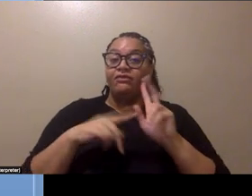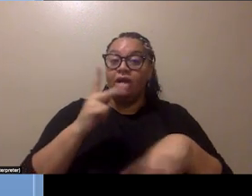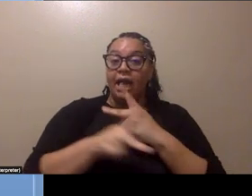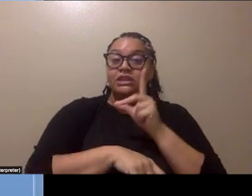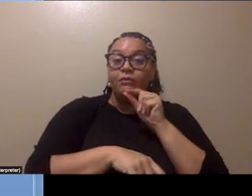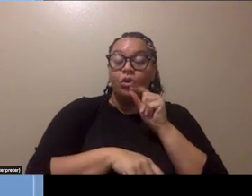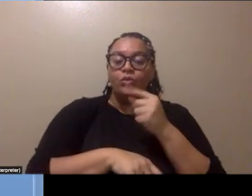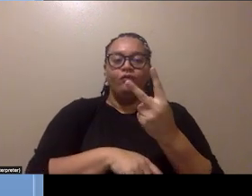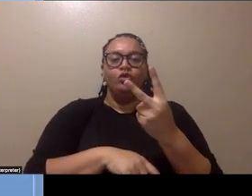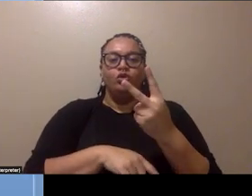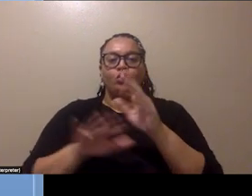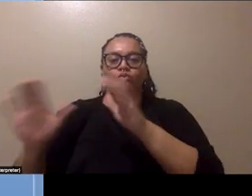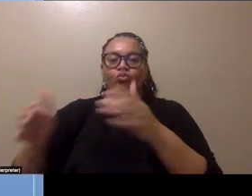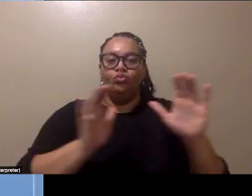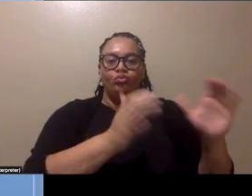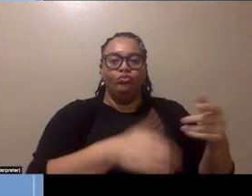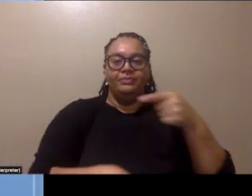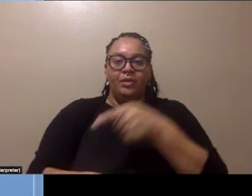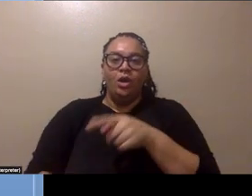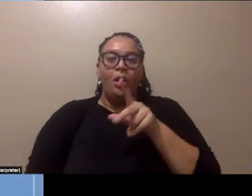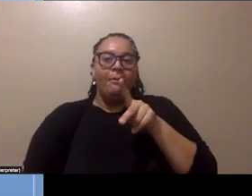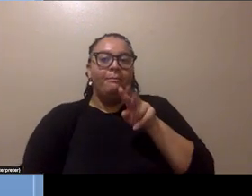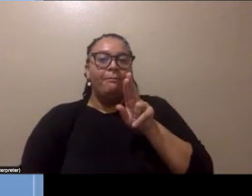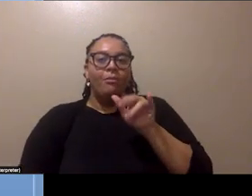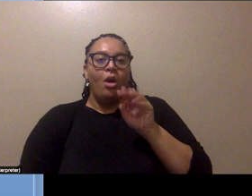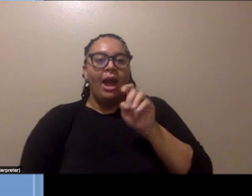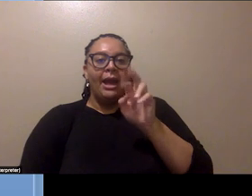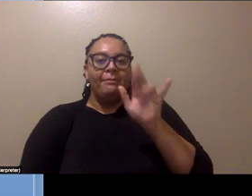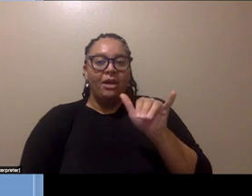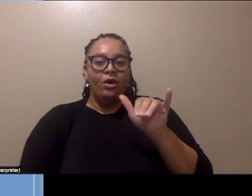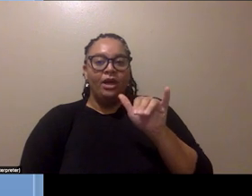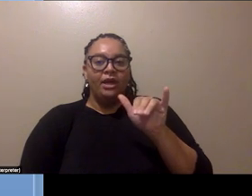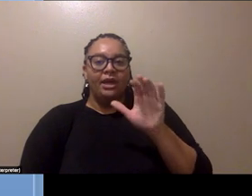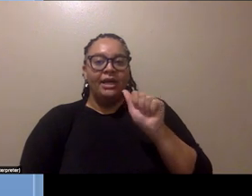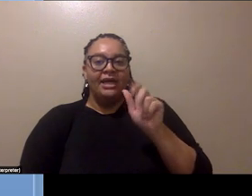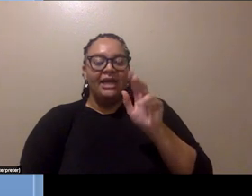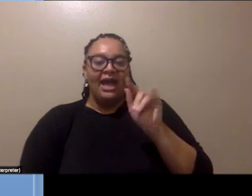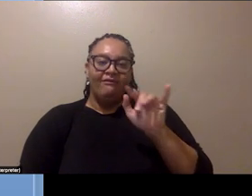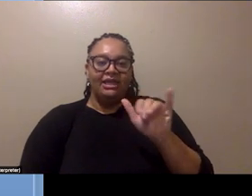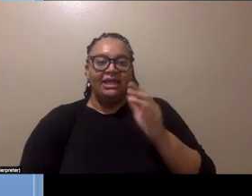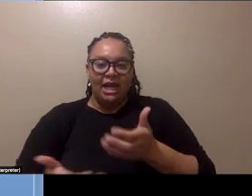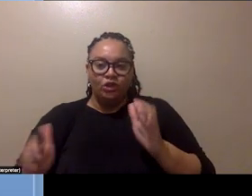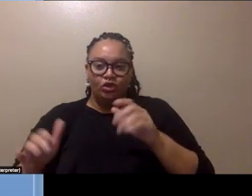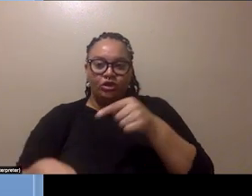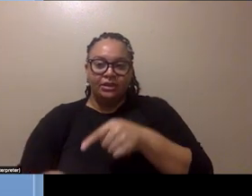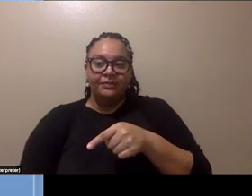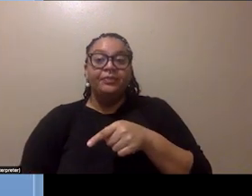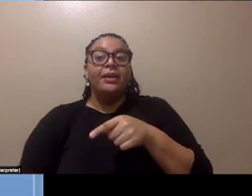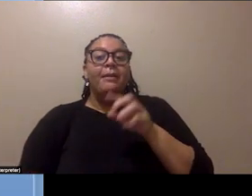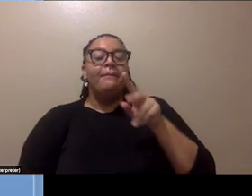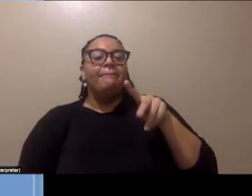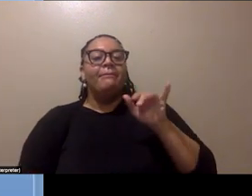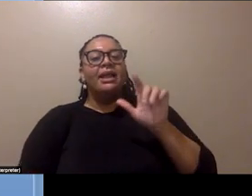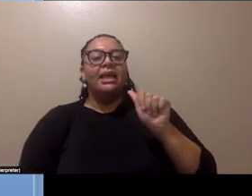about these birds, we split them into two main groups. We have our primary cavity nesters, which includes strong